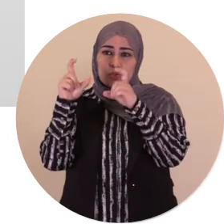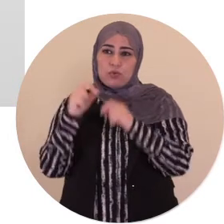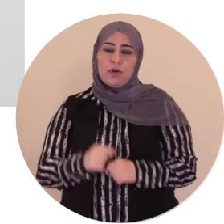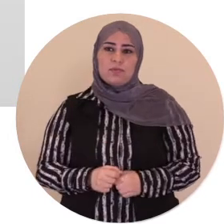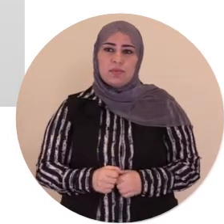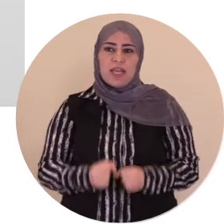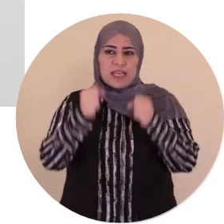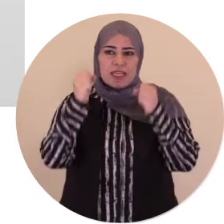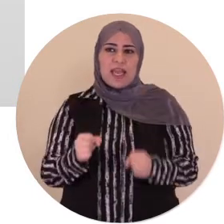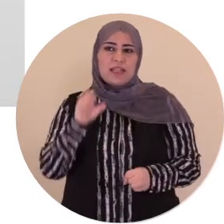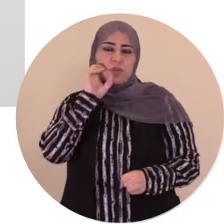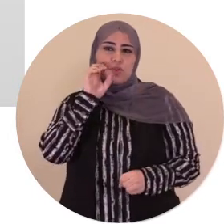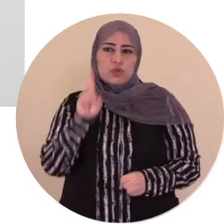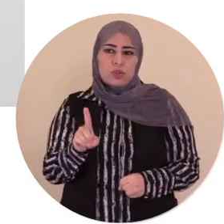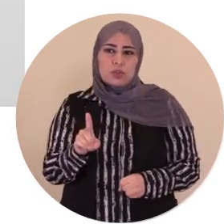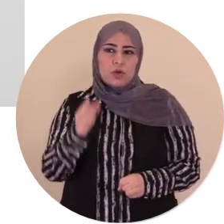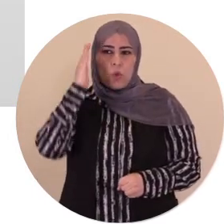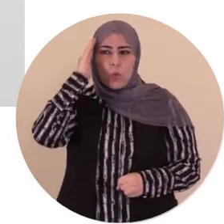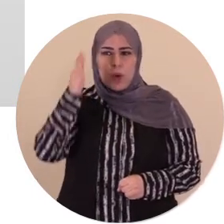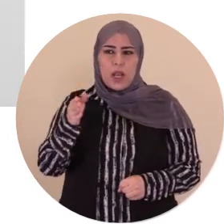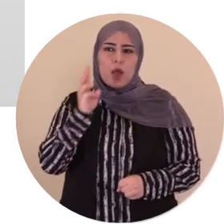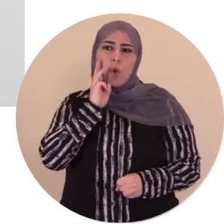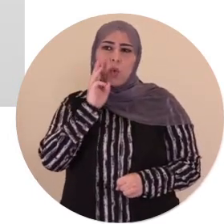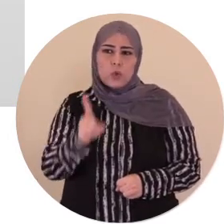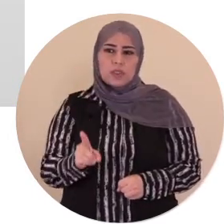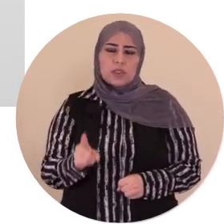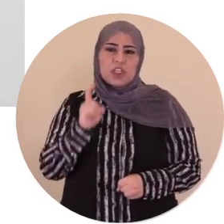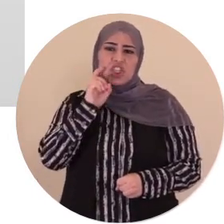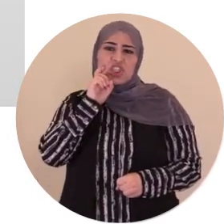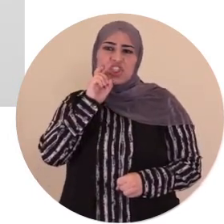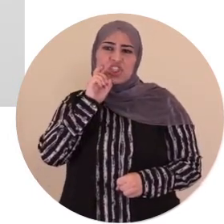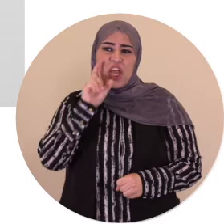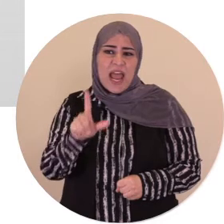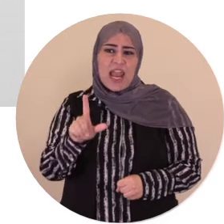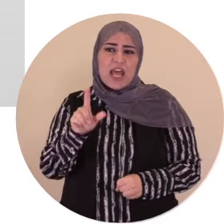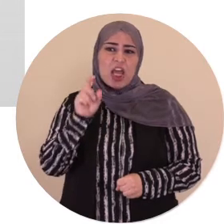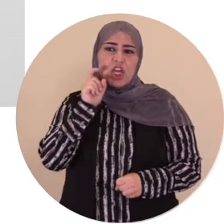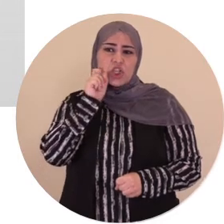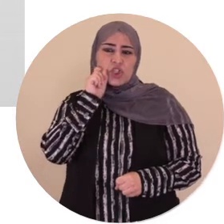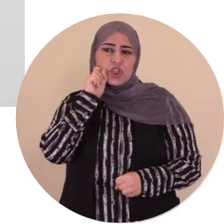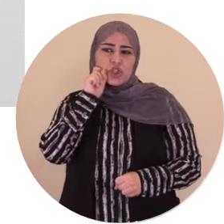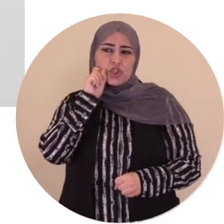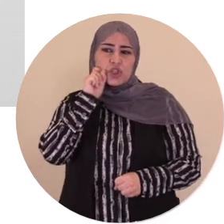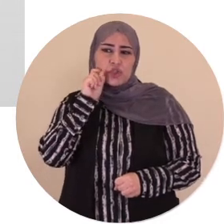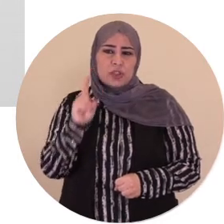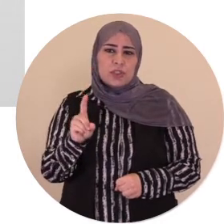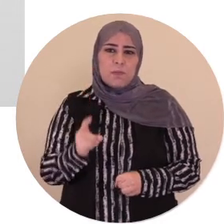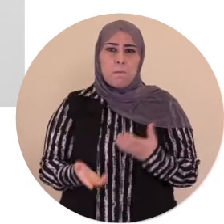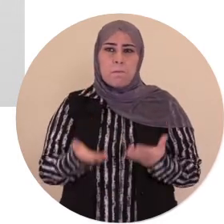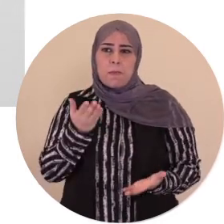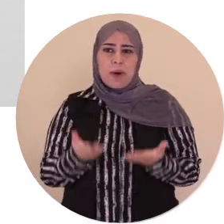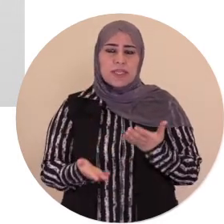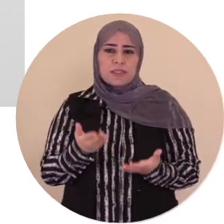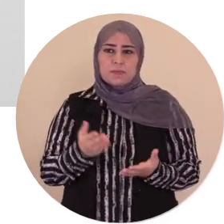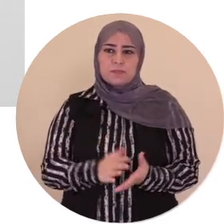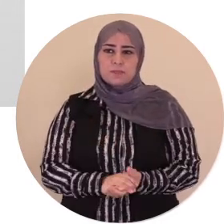and must. Usually shall is used in question forms, so keep an eye out for that. Let's look at the